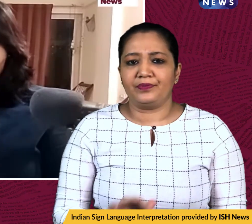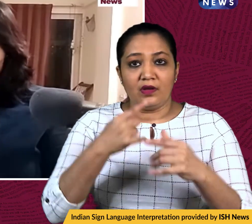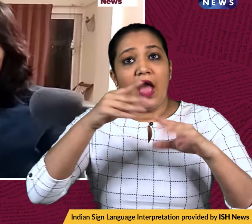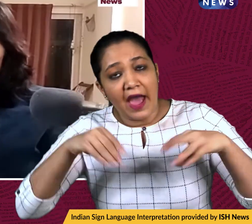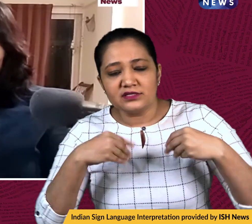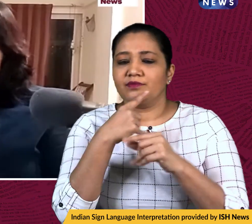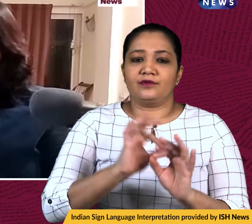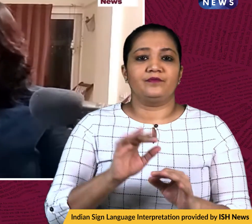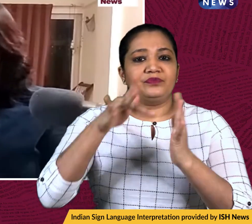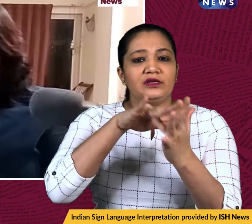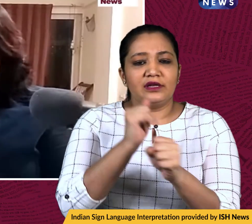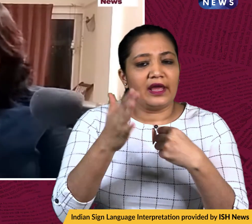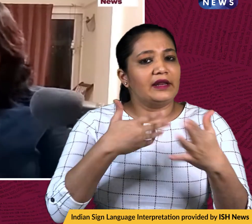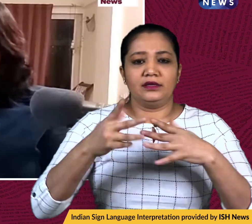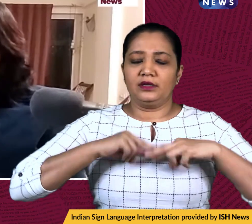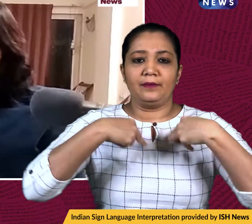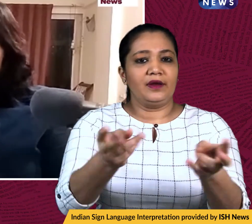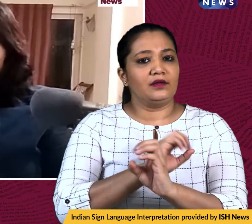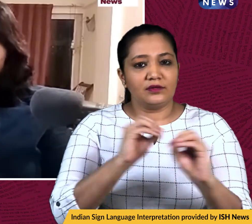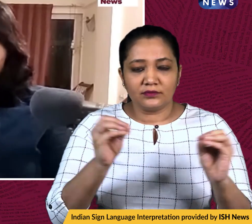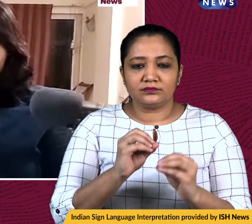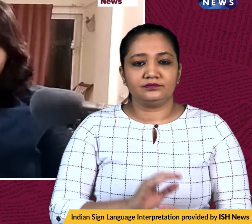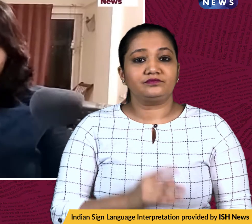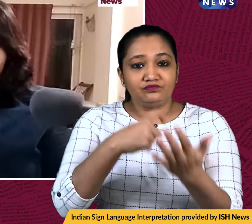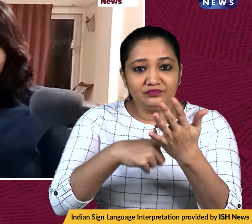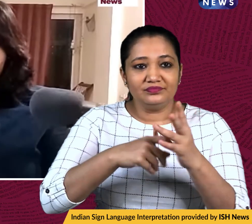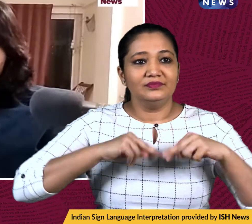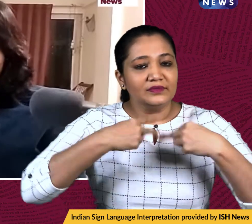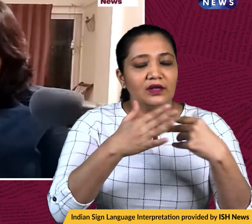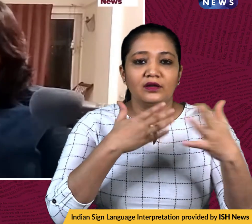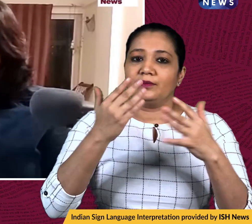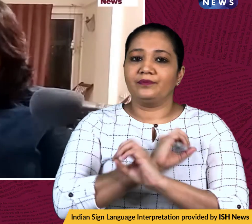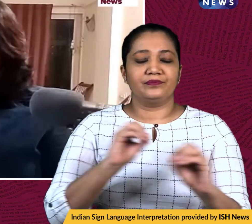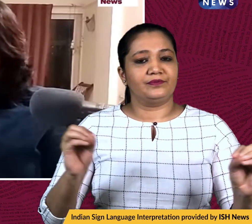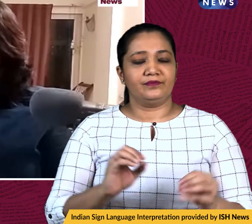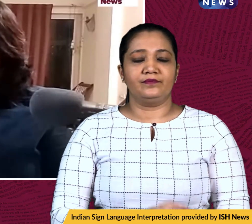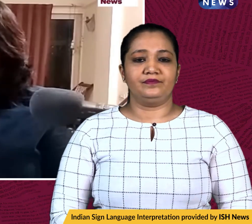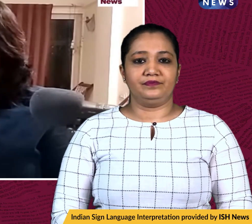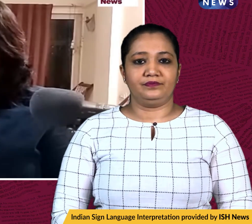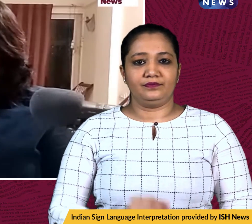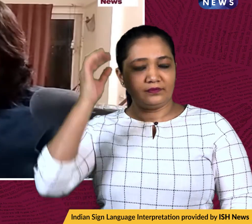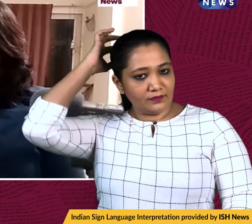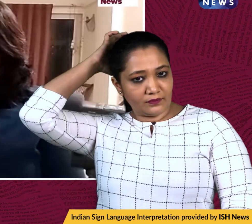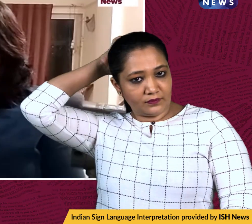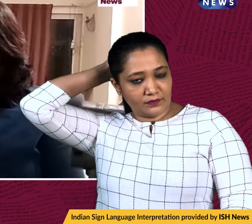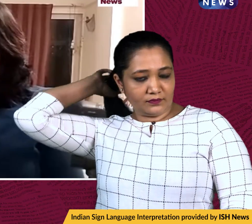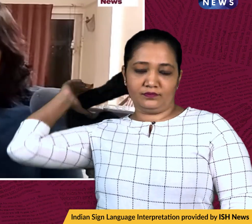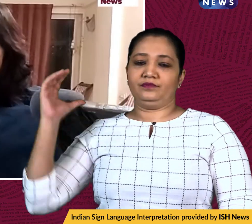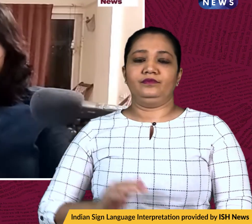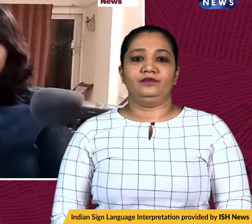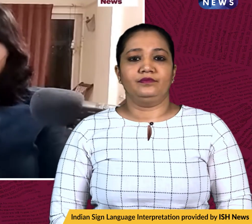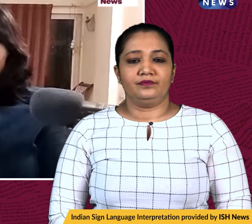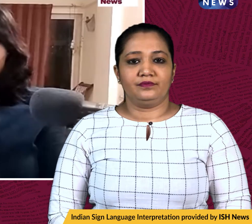fact, the center has not responded as yet to the report by the New York Times.